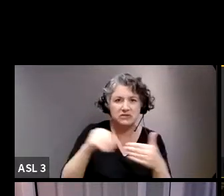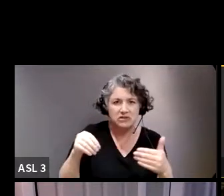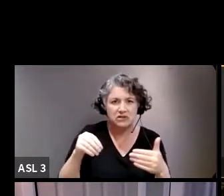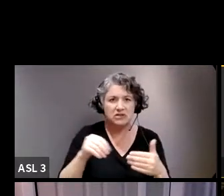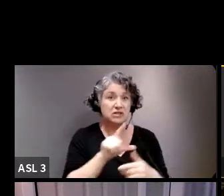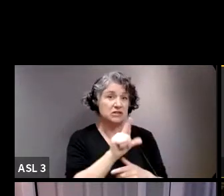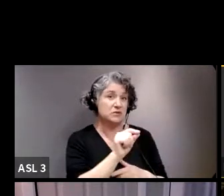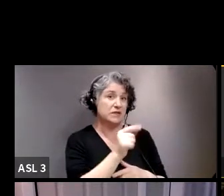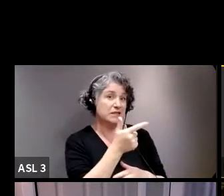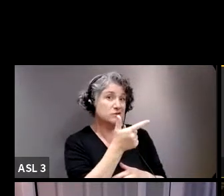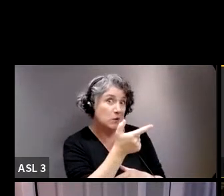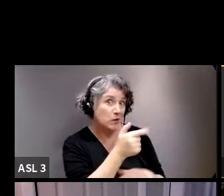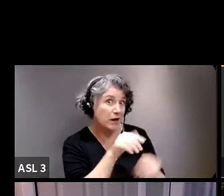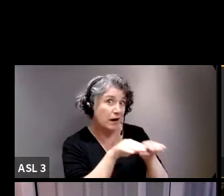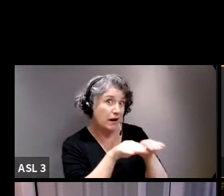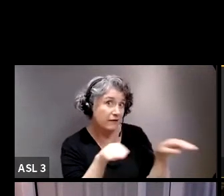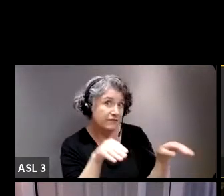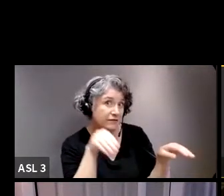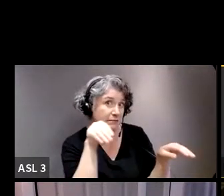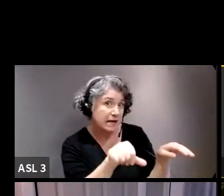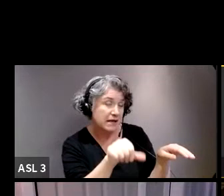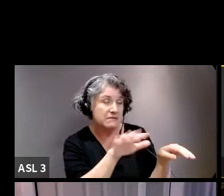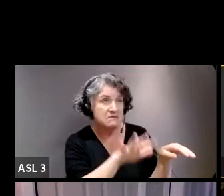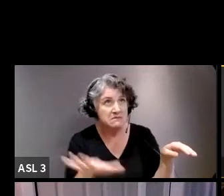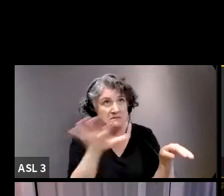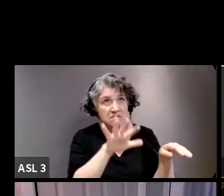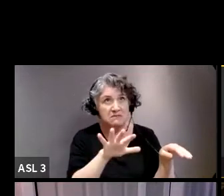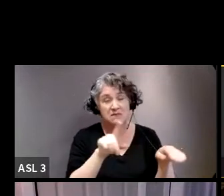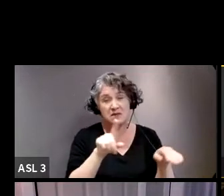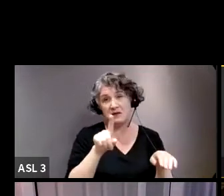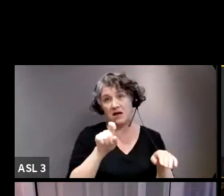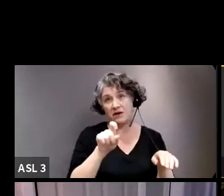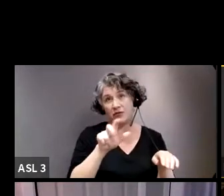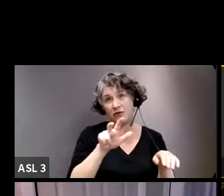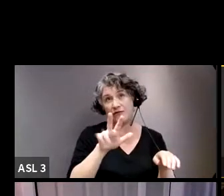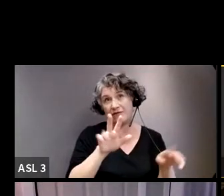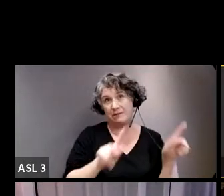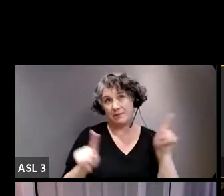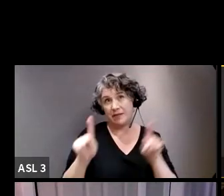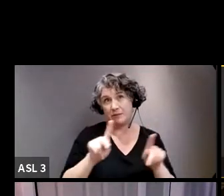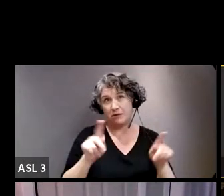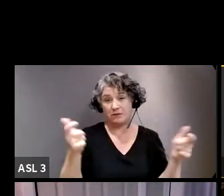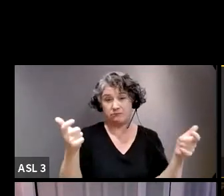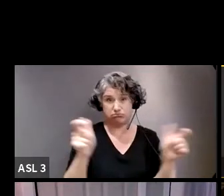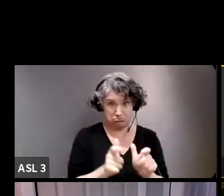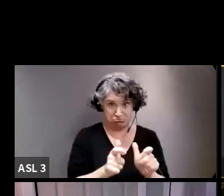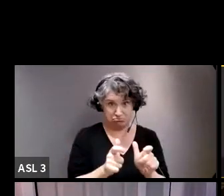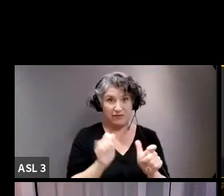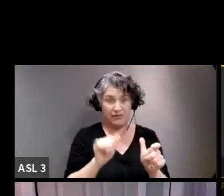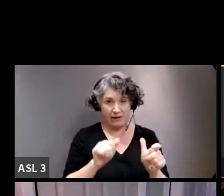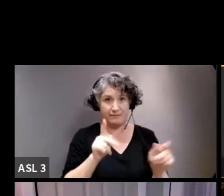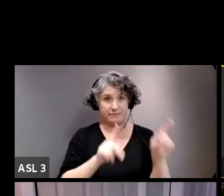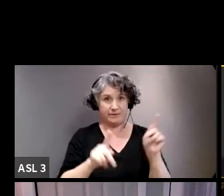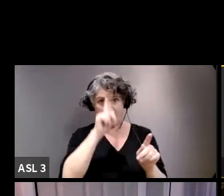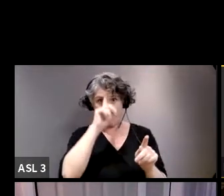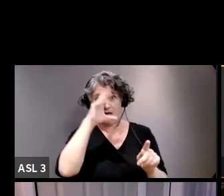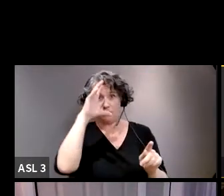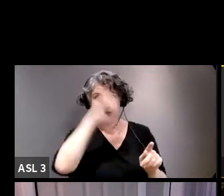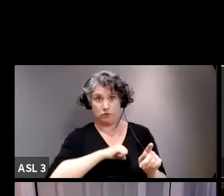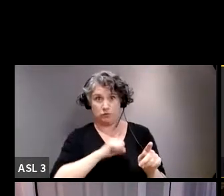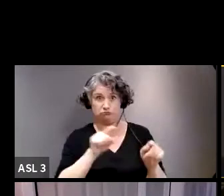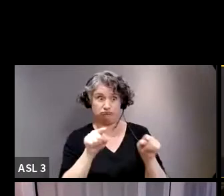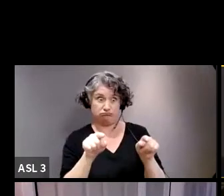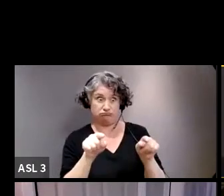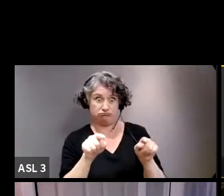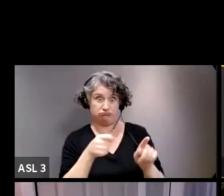levels uh would be about a you know 135 ftes that direct correlation was made um and